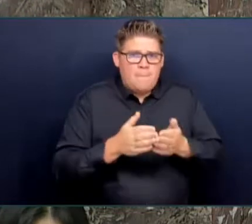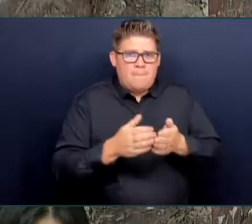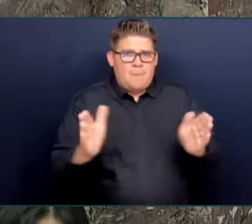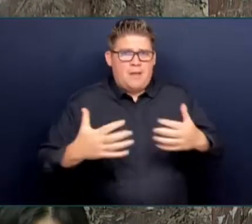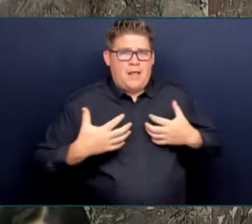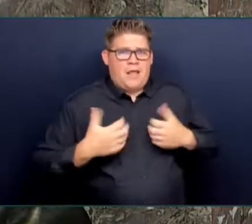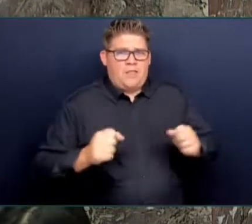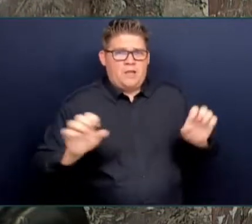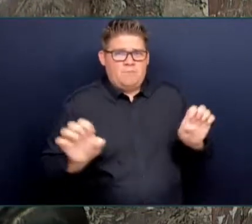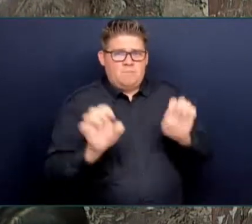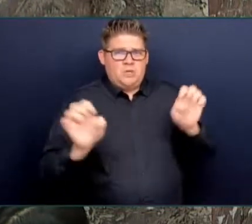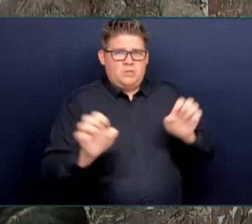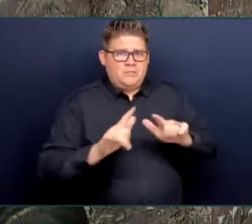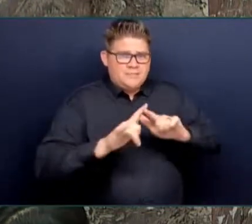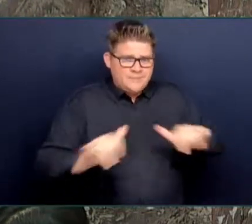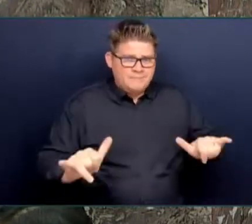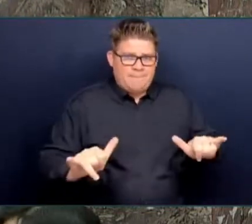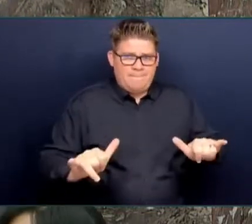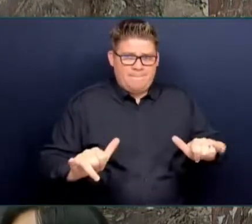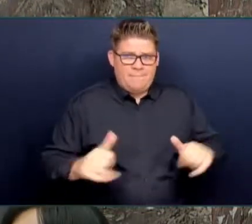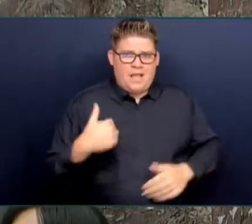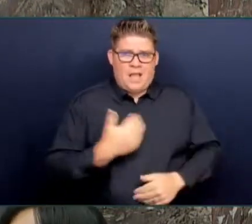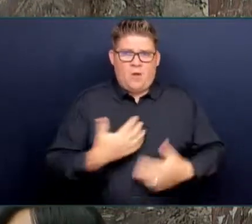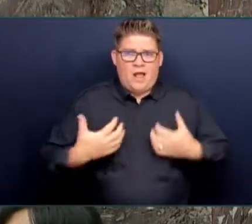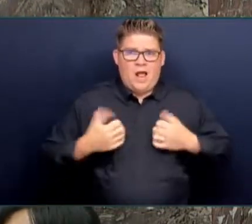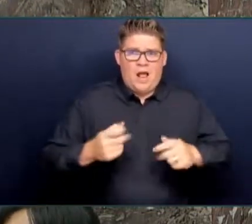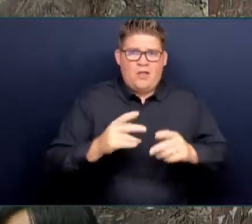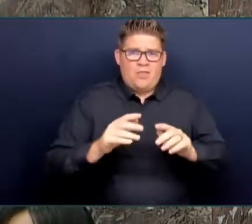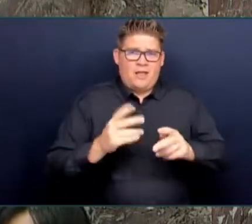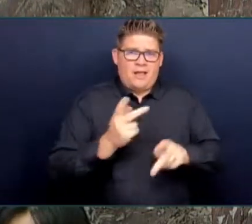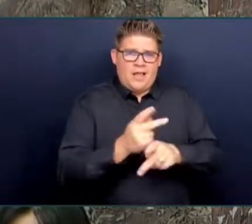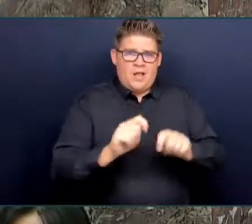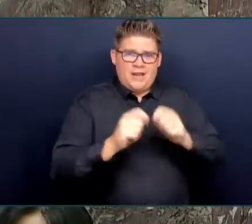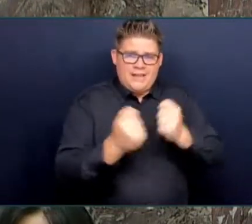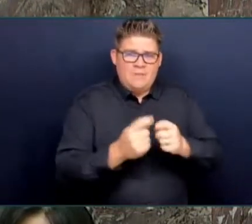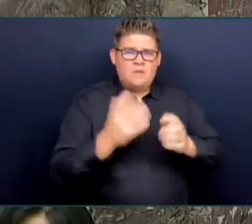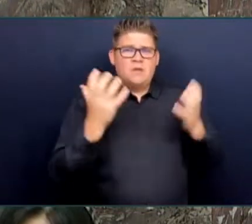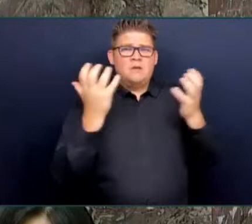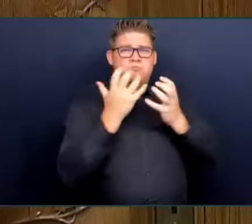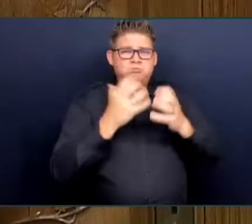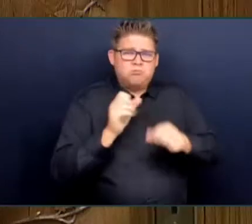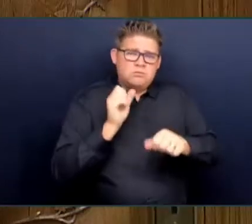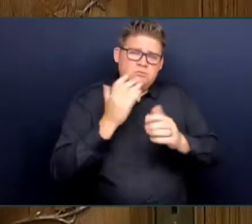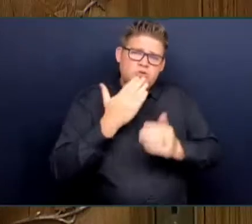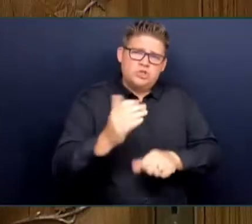Can we do better? Absolutely, and that's why we're taking these actions.